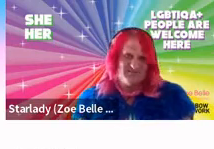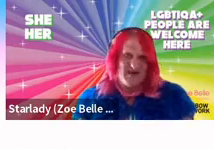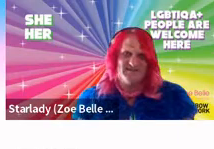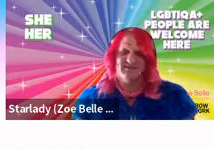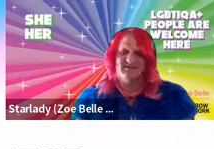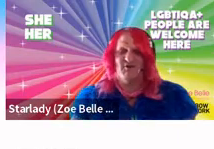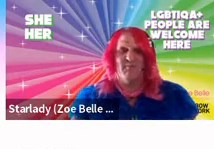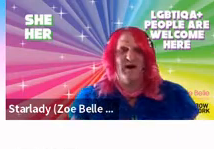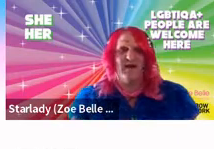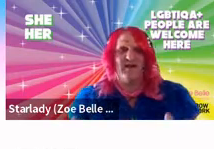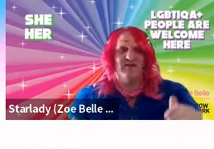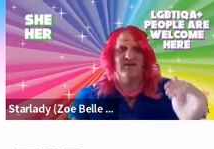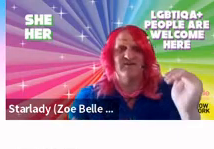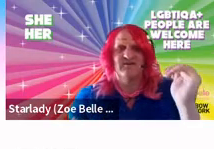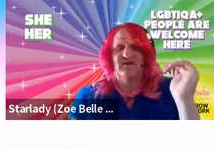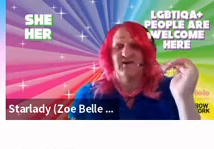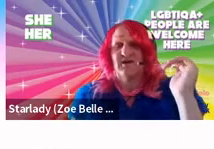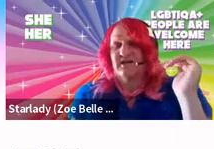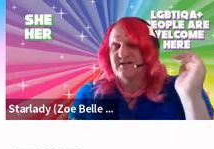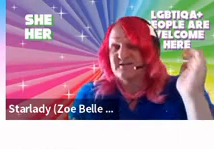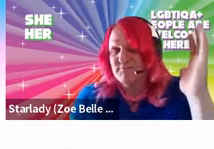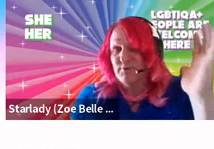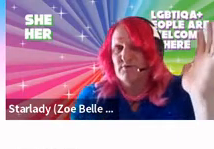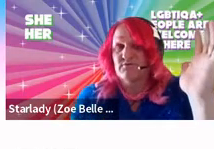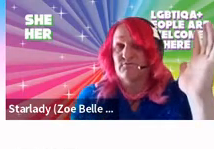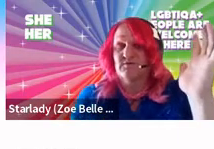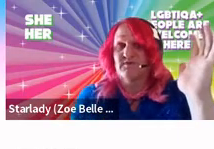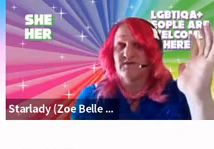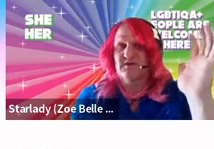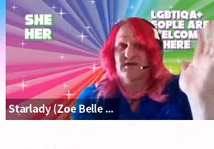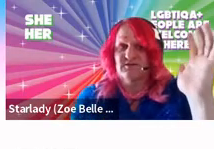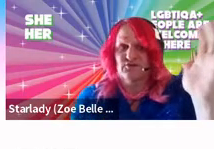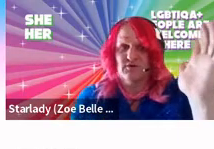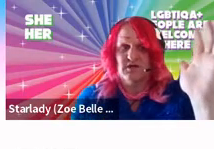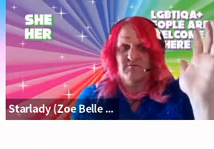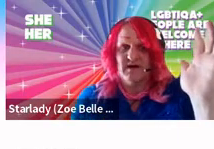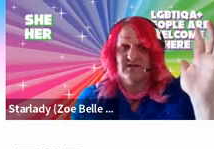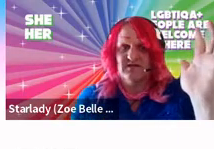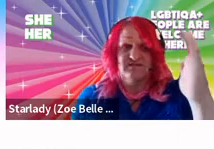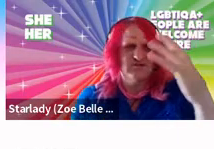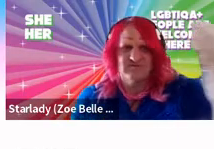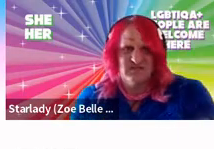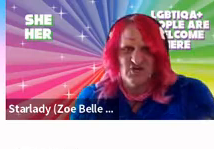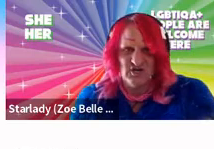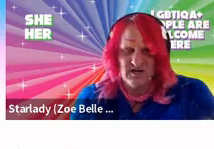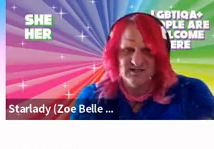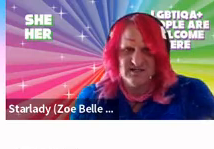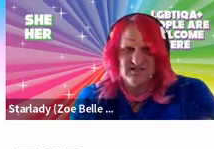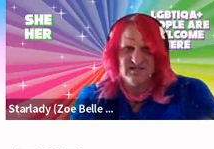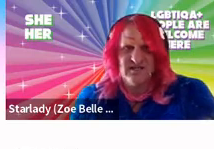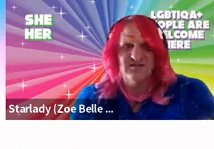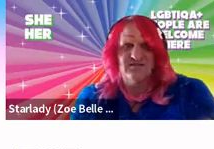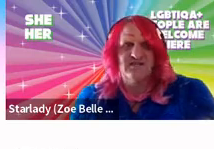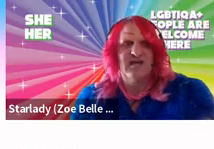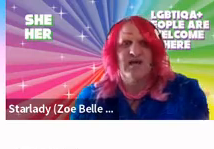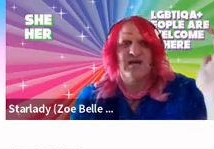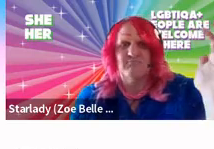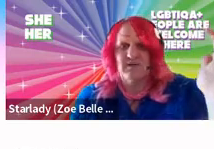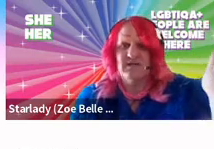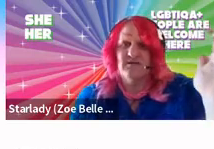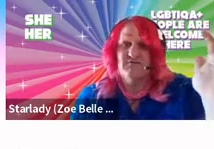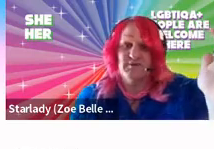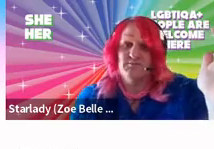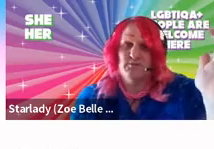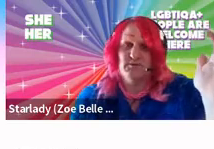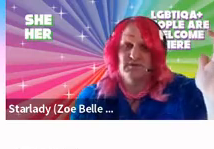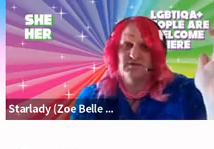transmasculine, transmasc, non-binary. It is important when we're thinking and talking about these terms, they're not identities,